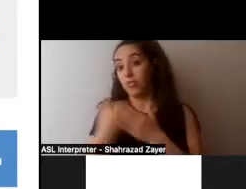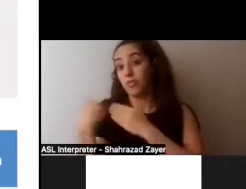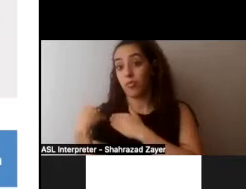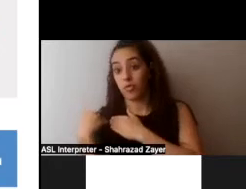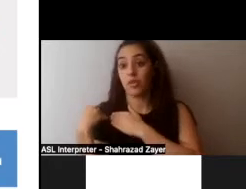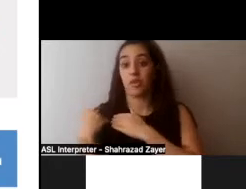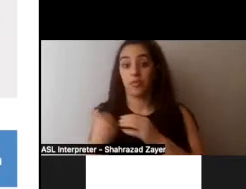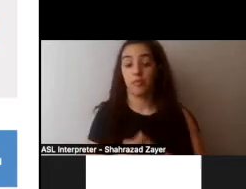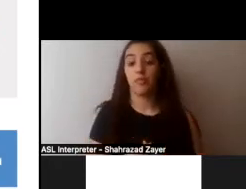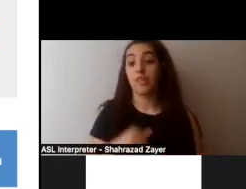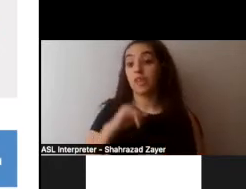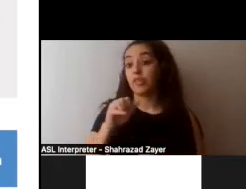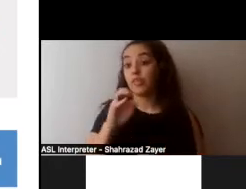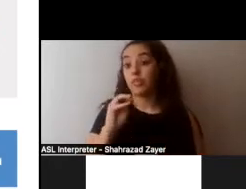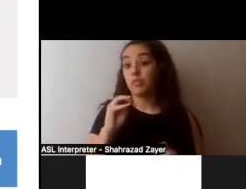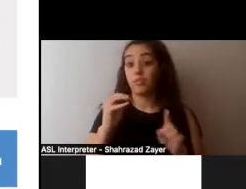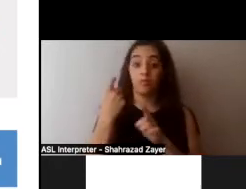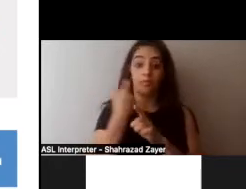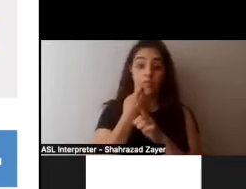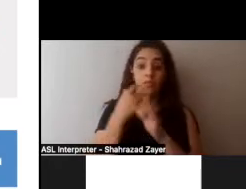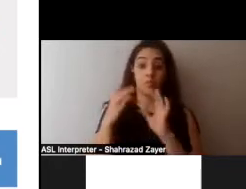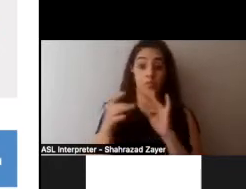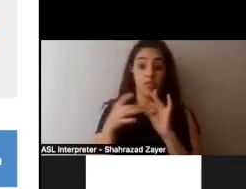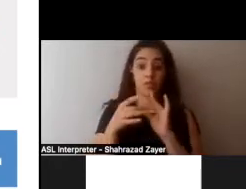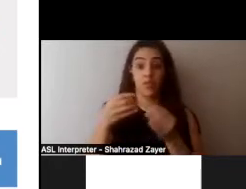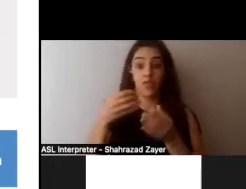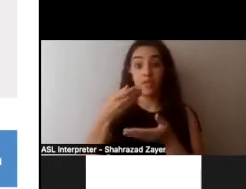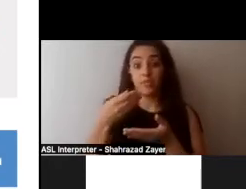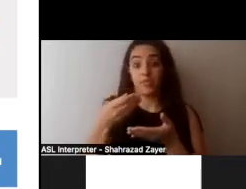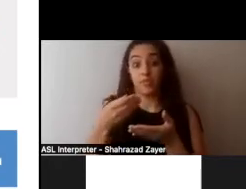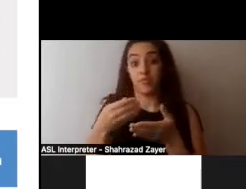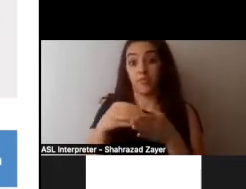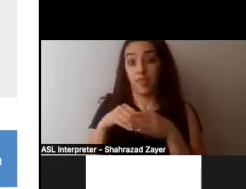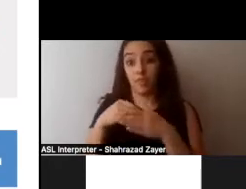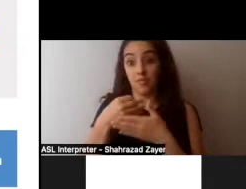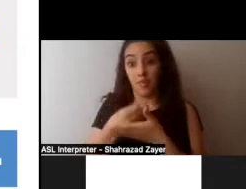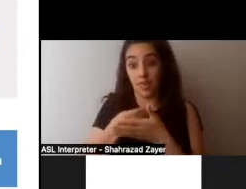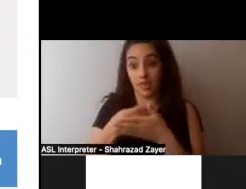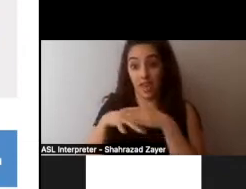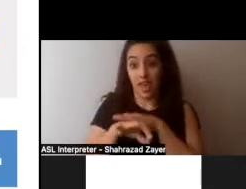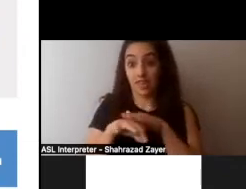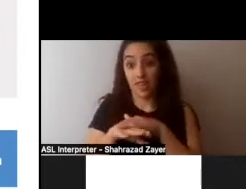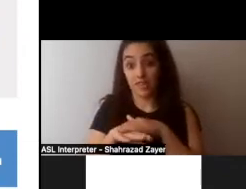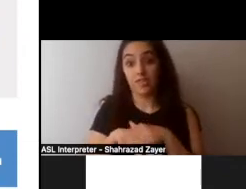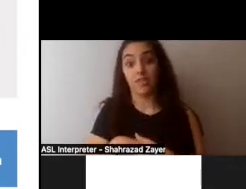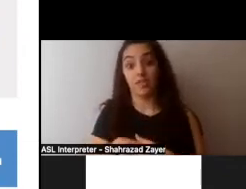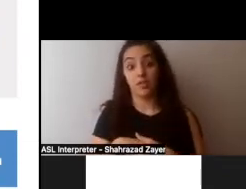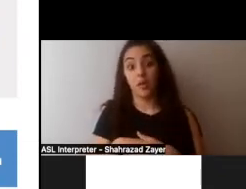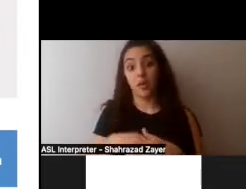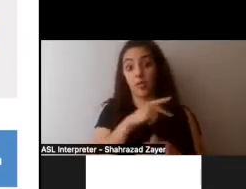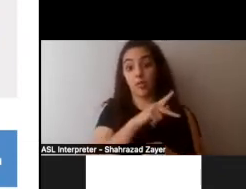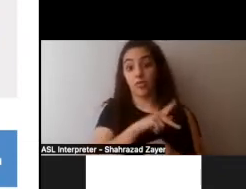and capability, personal mobility has a big factor. And